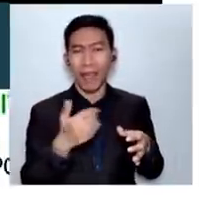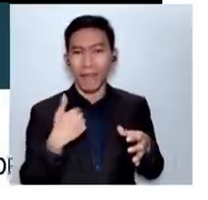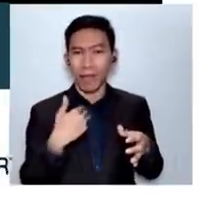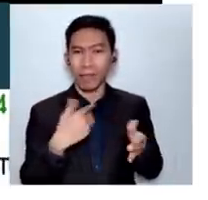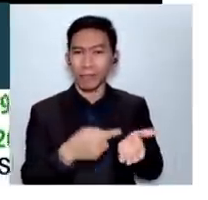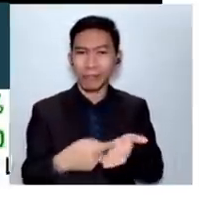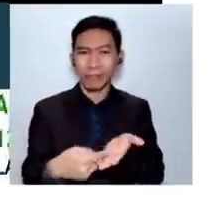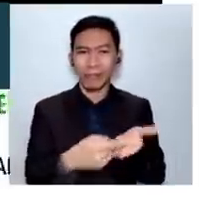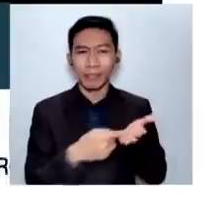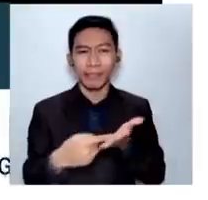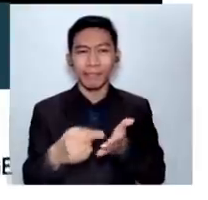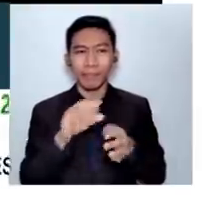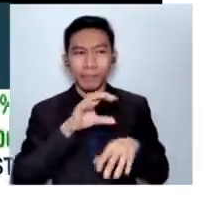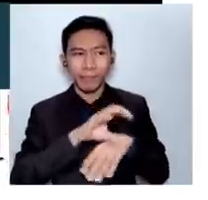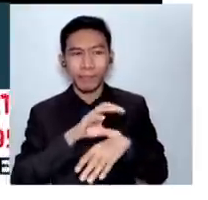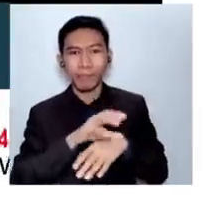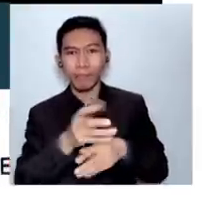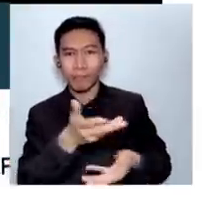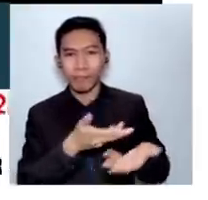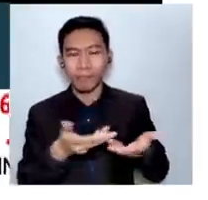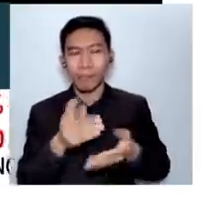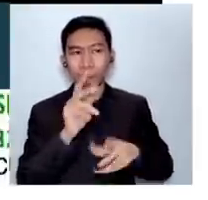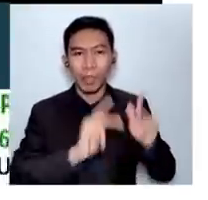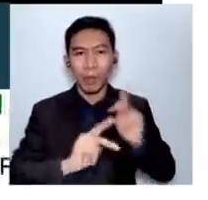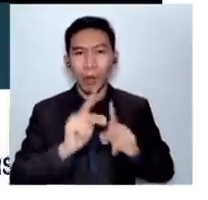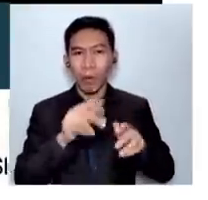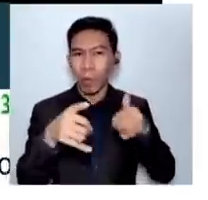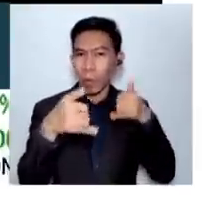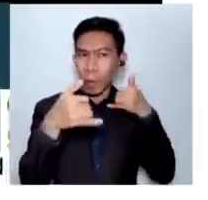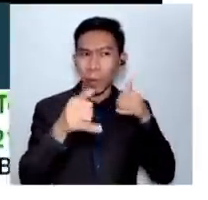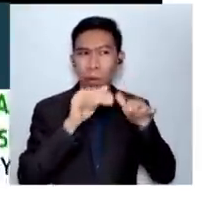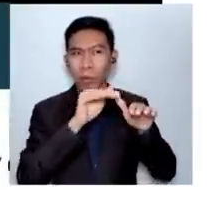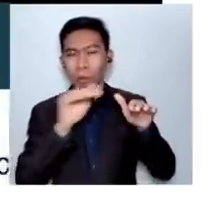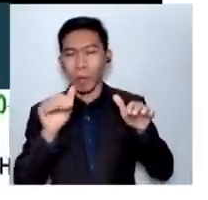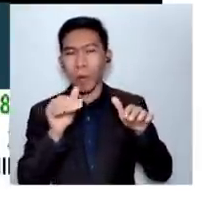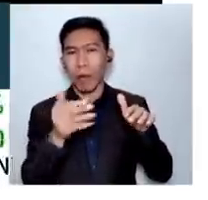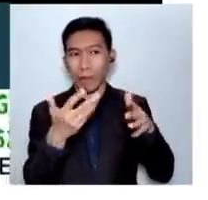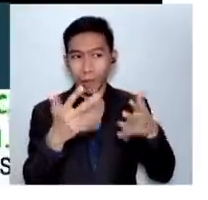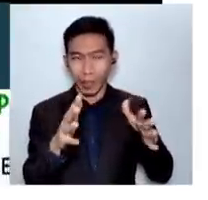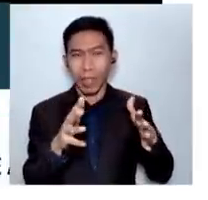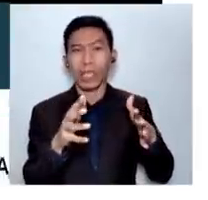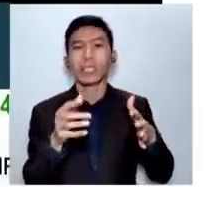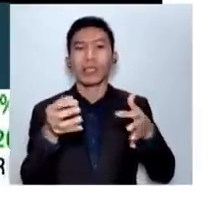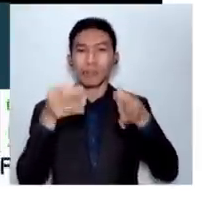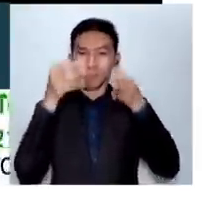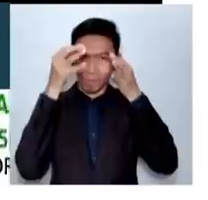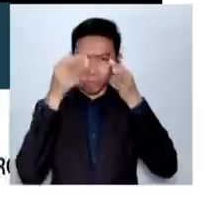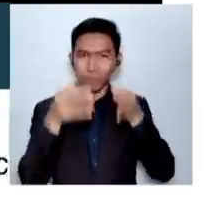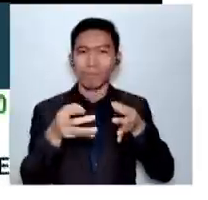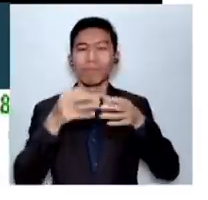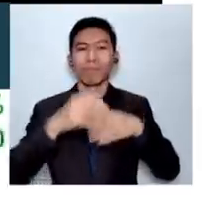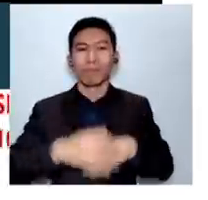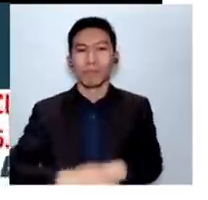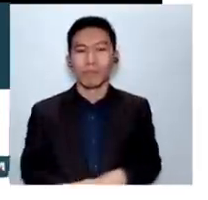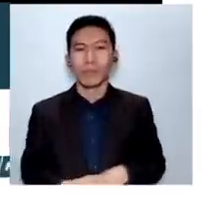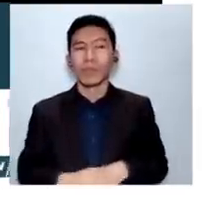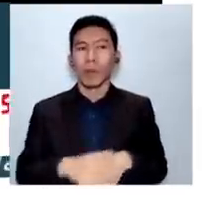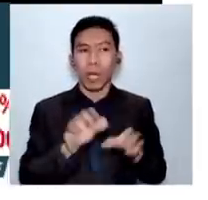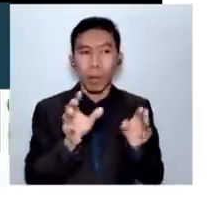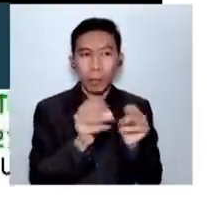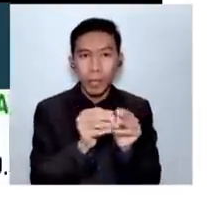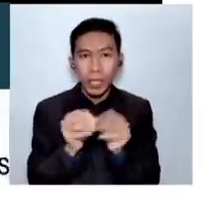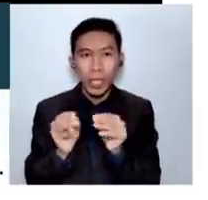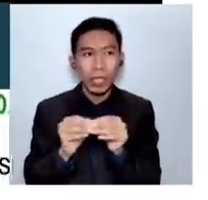you know, consulting people, calling people before making decisions. Calling for a meeting,